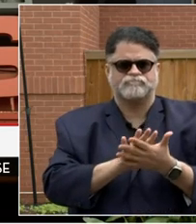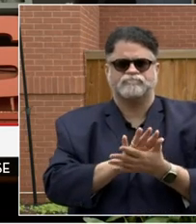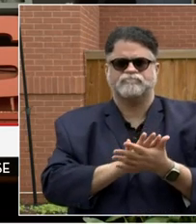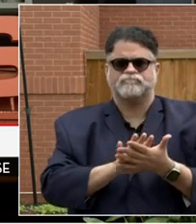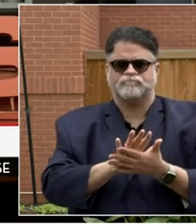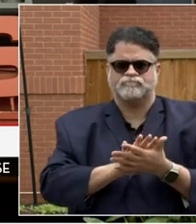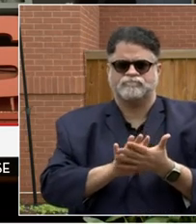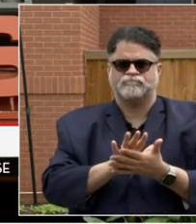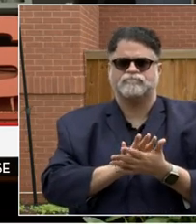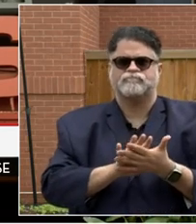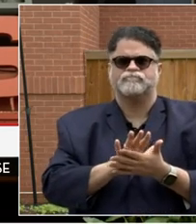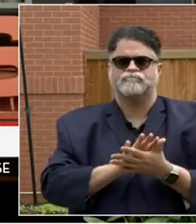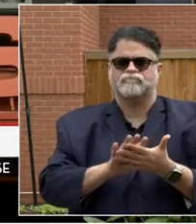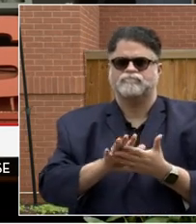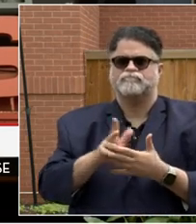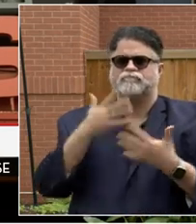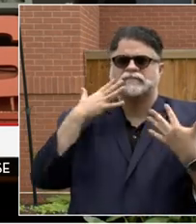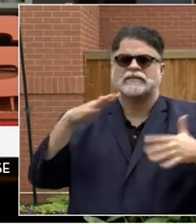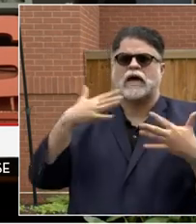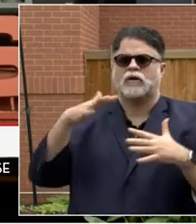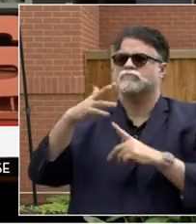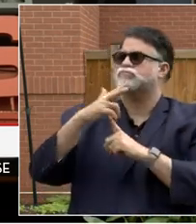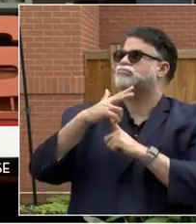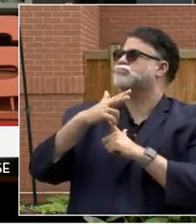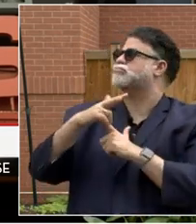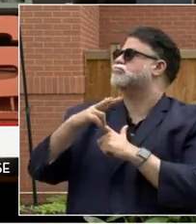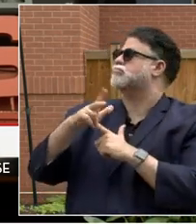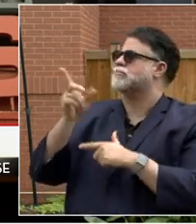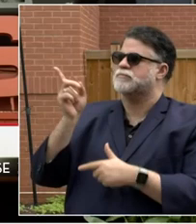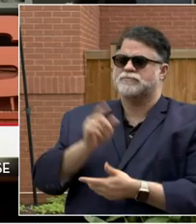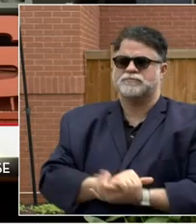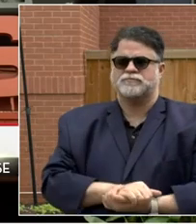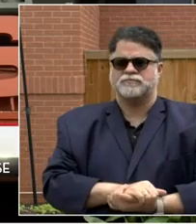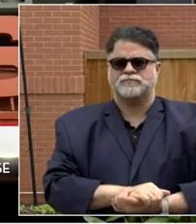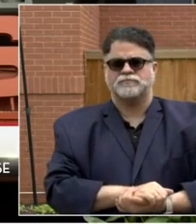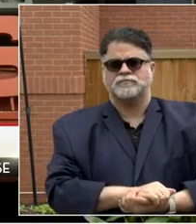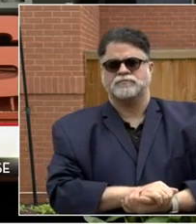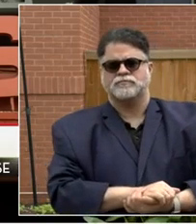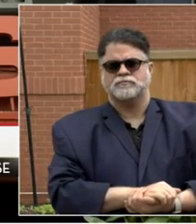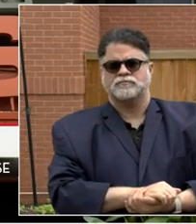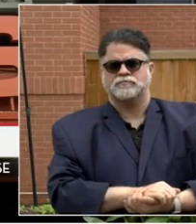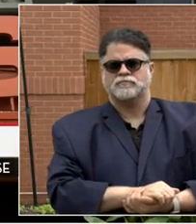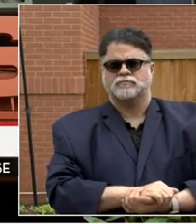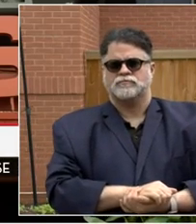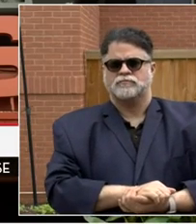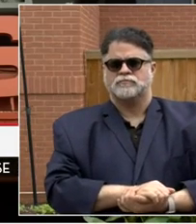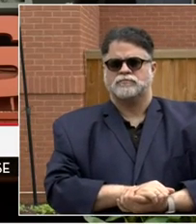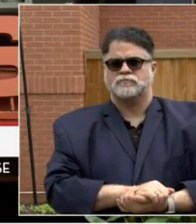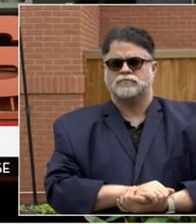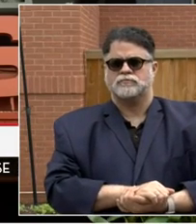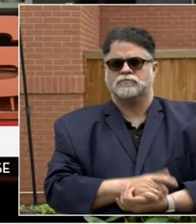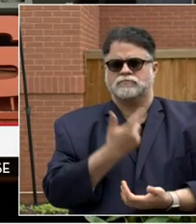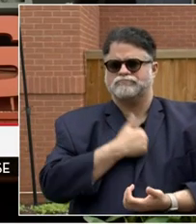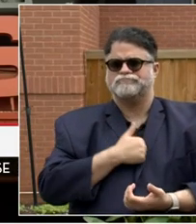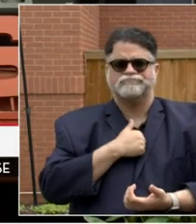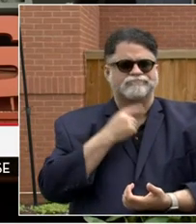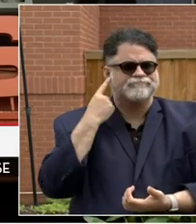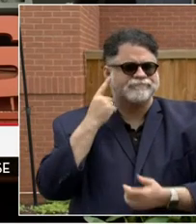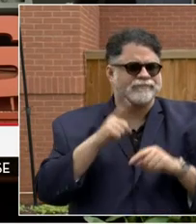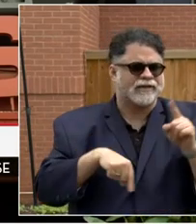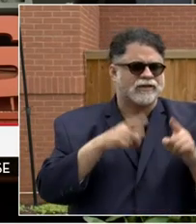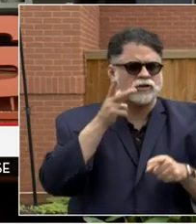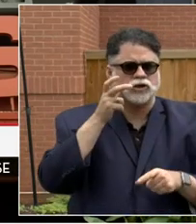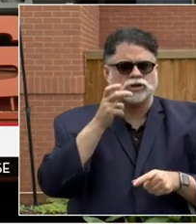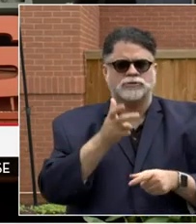you, on this day, call attention to the violence that you and other mayors deal with on a daily basis, with attention paid